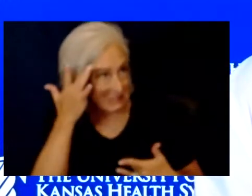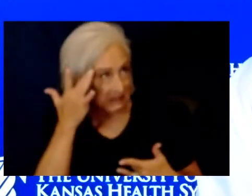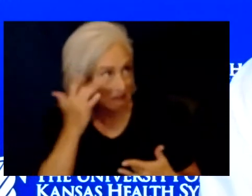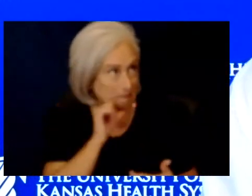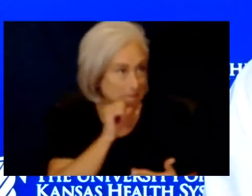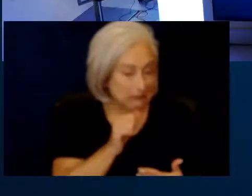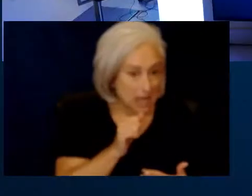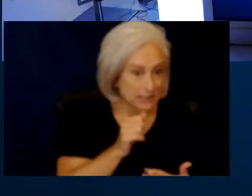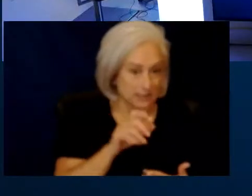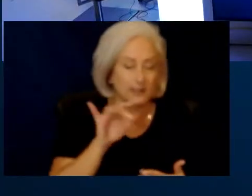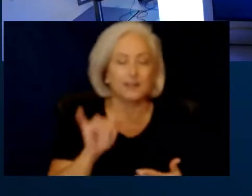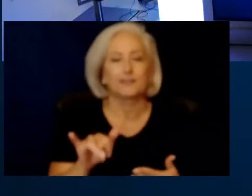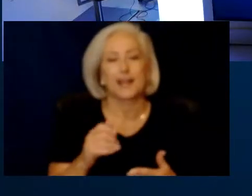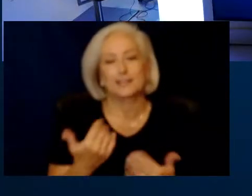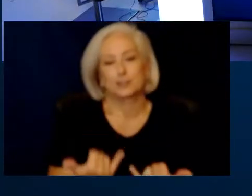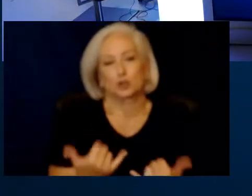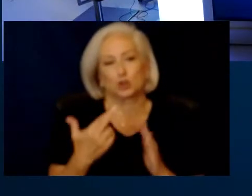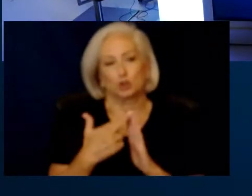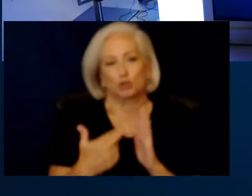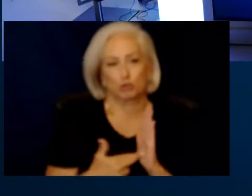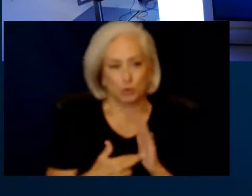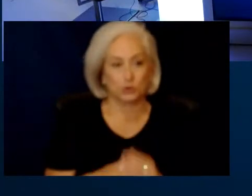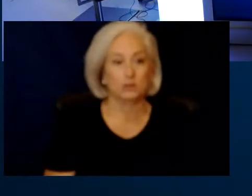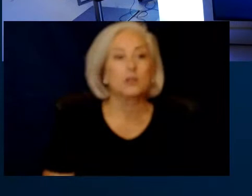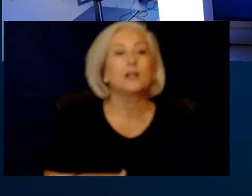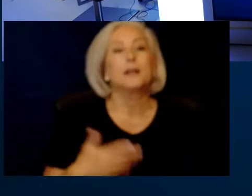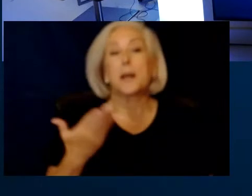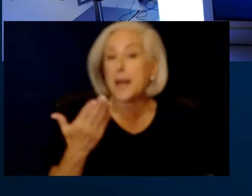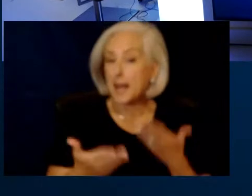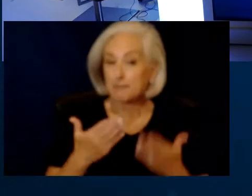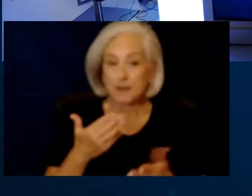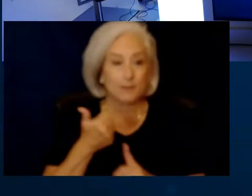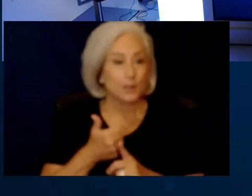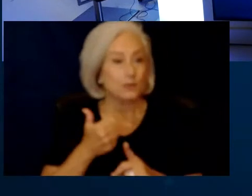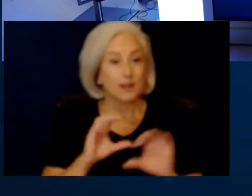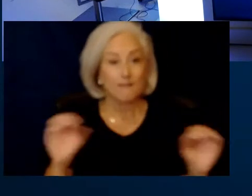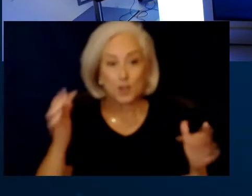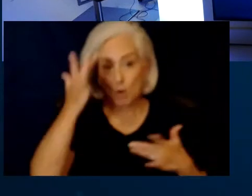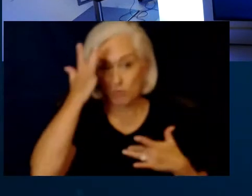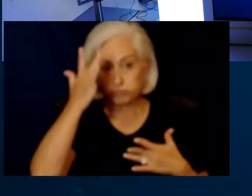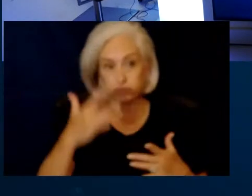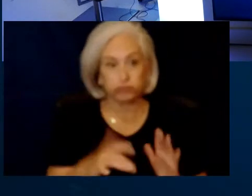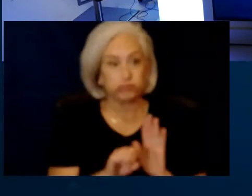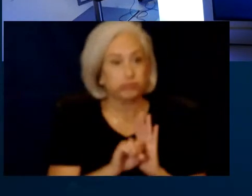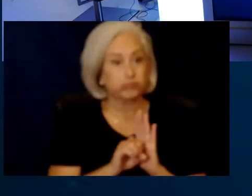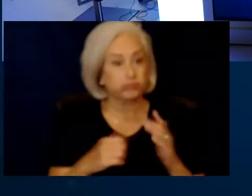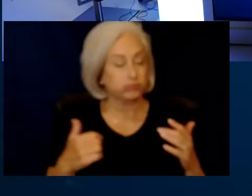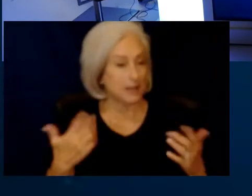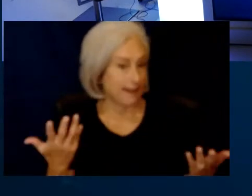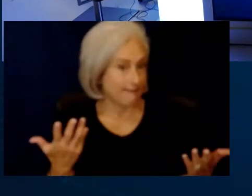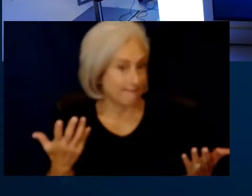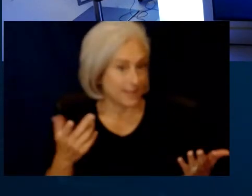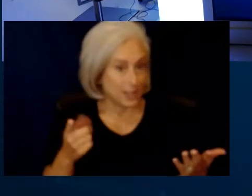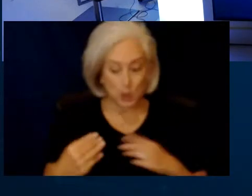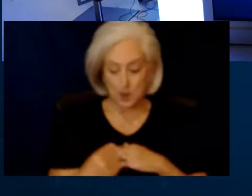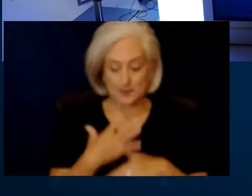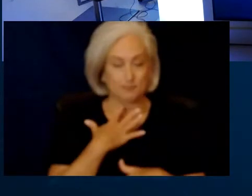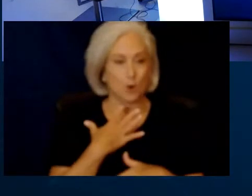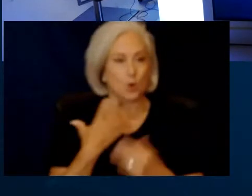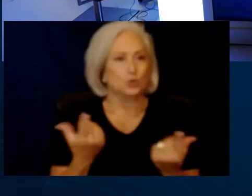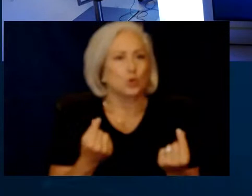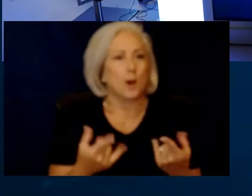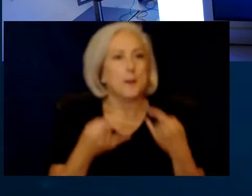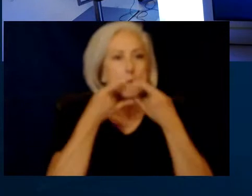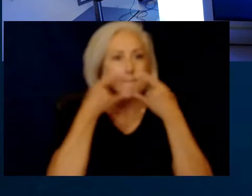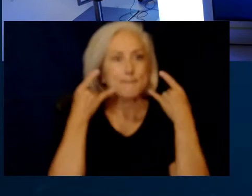guidelines. And you may be asymptomatic, so I think that's exactly right. Whichever, if you've been exposed, you're worried, just put your mask on. And it's, you know, we don't wear masks